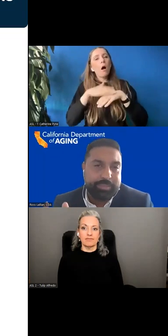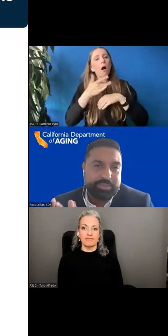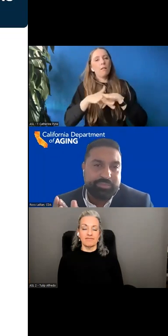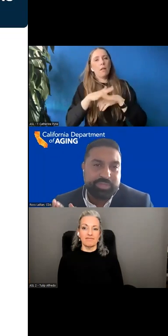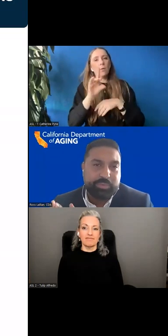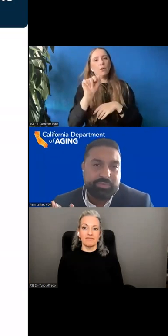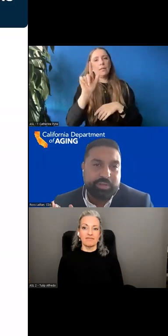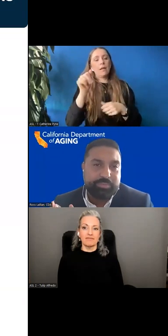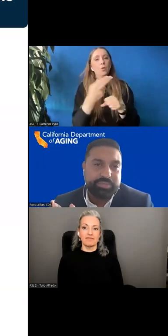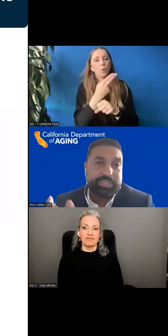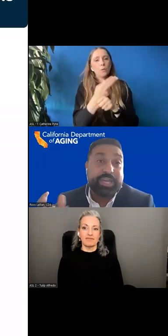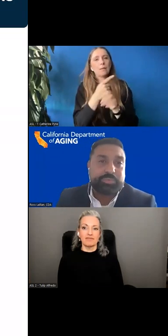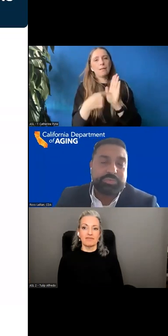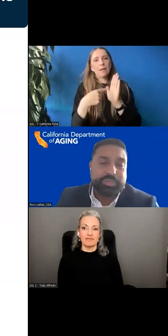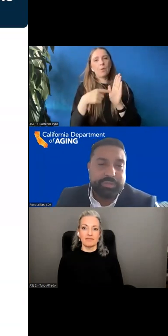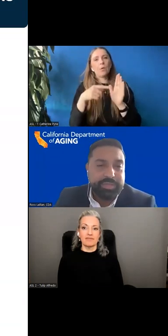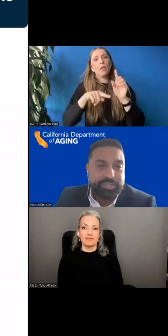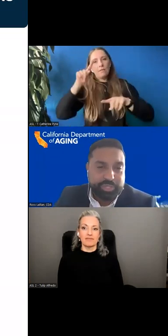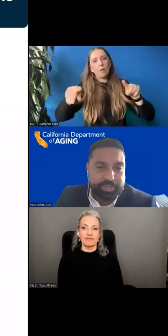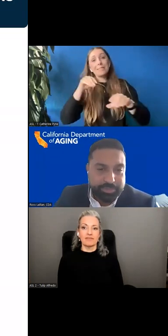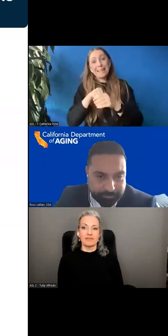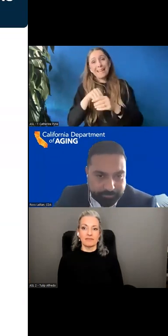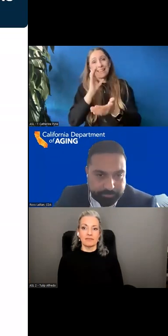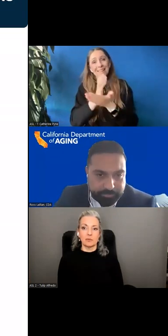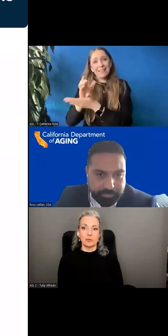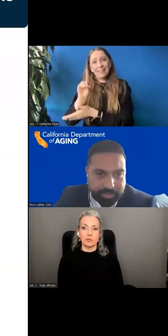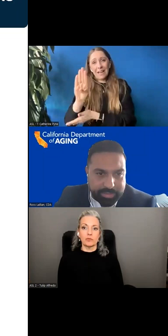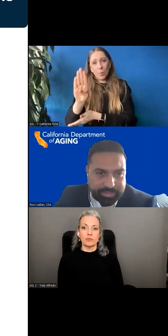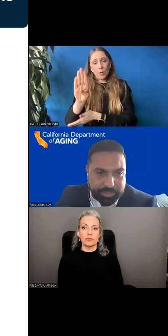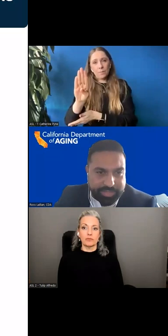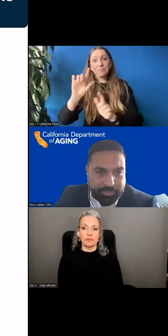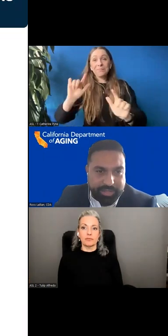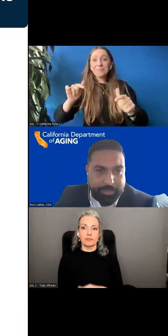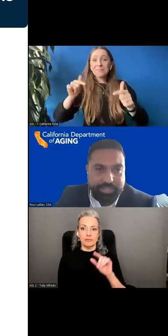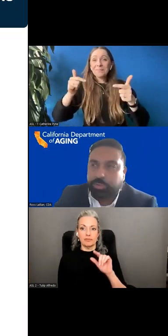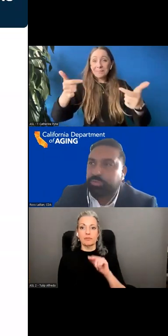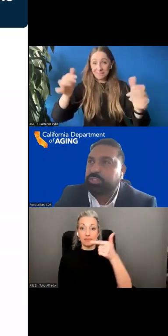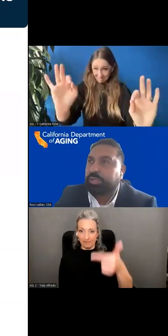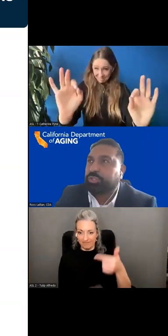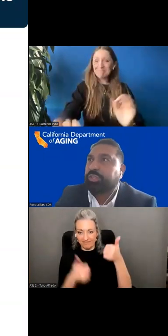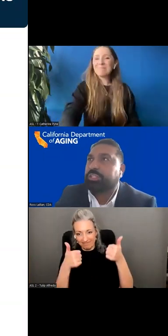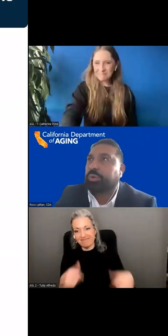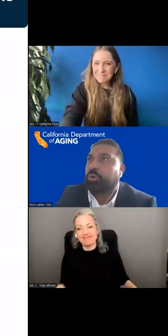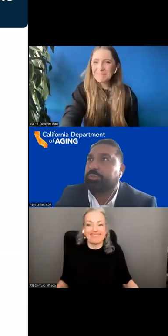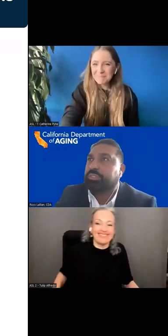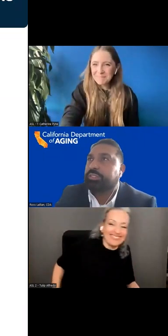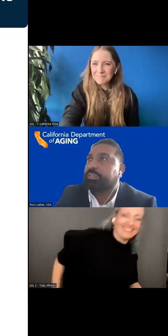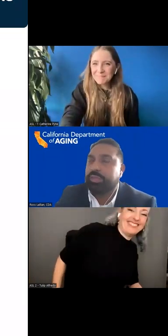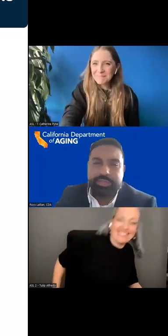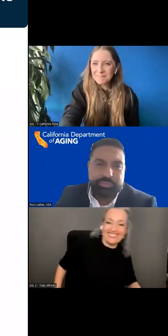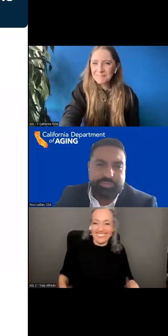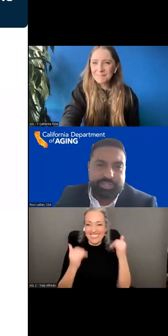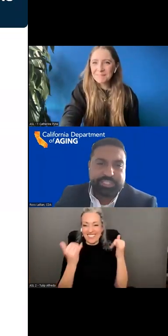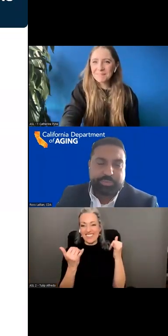see examples of those equity variables in the dashboards when we share those. So with that, we can hop into our first measure, and that's around